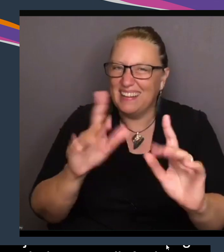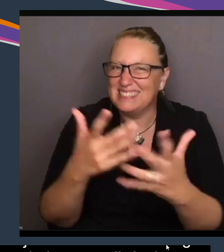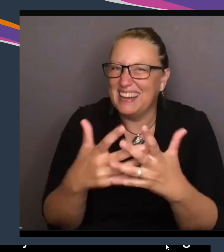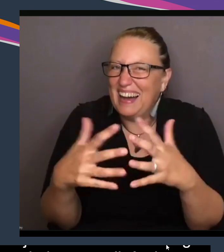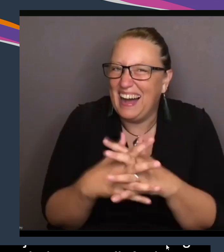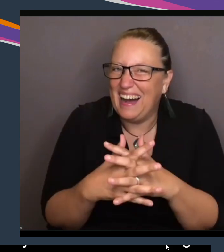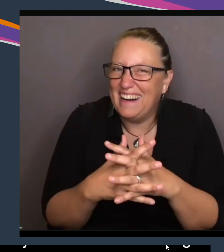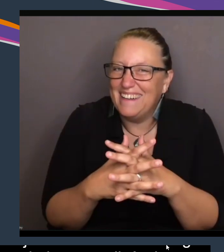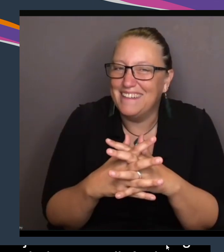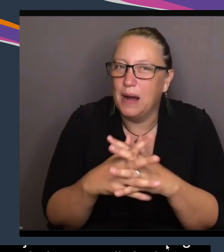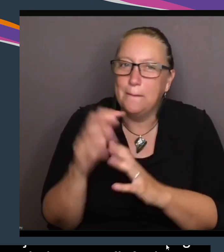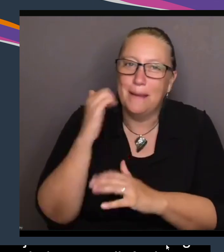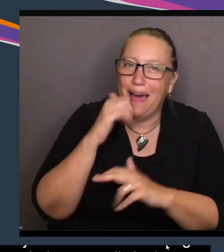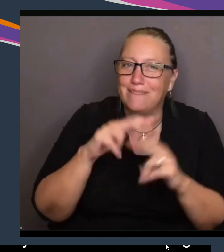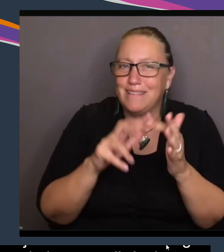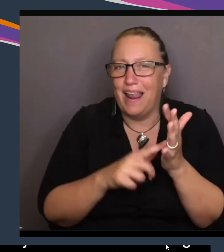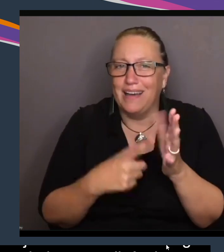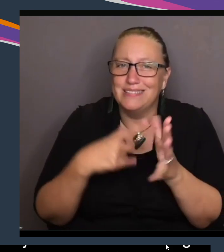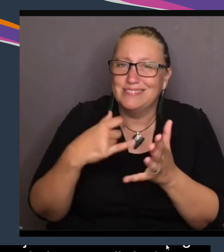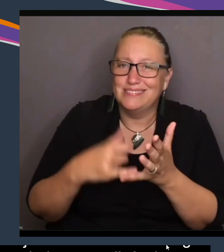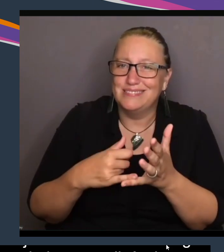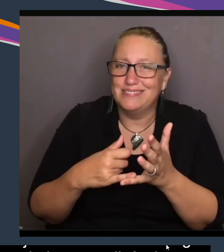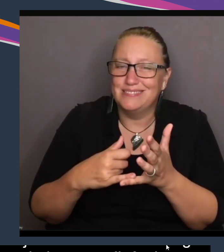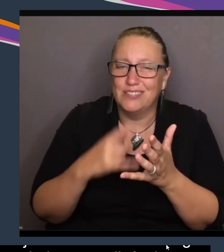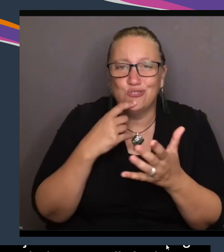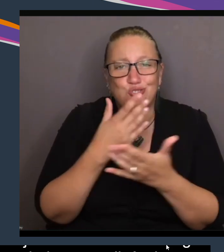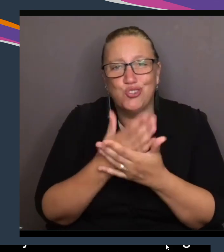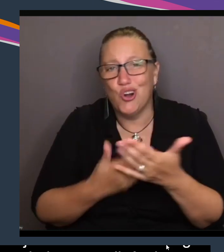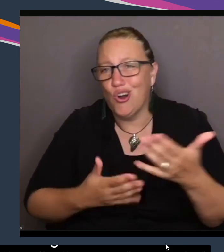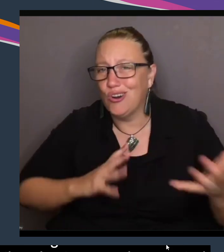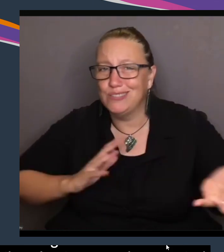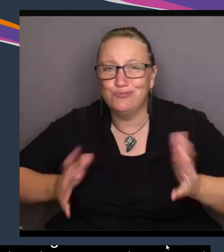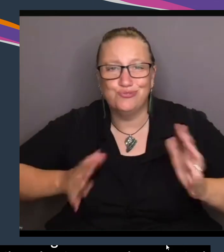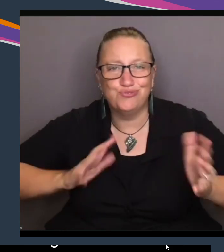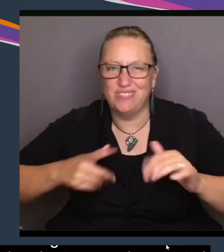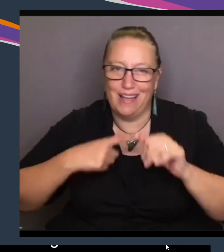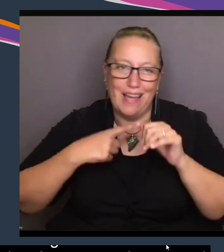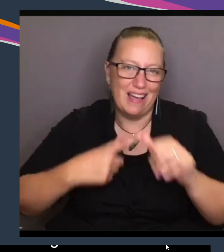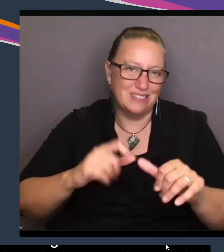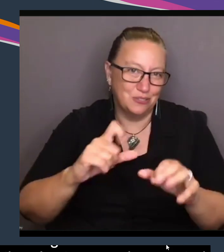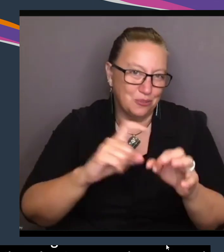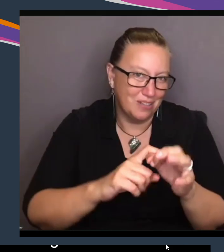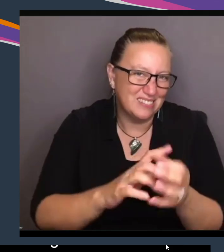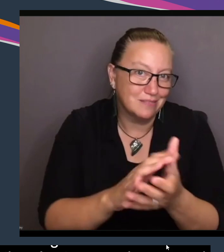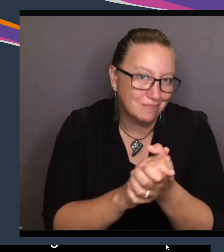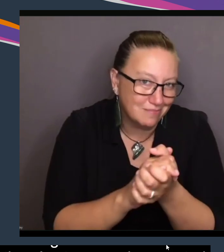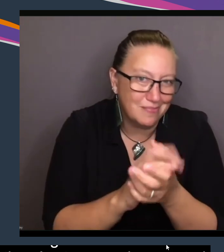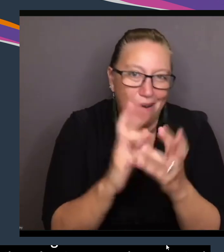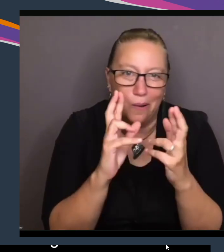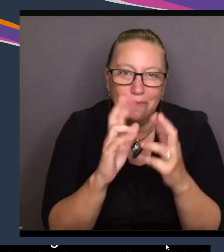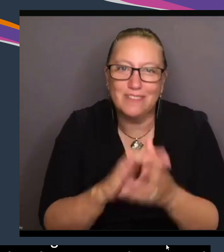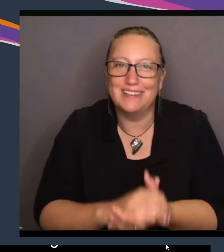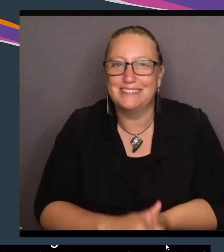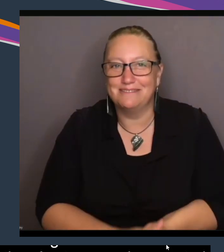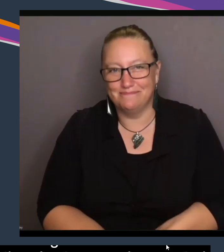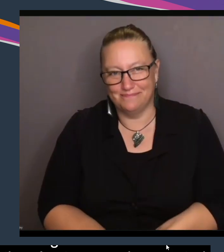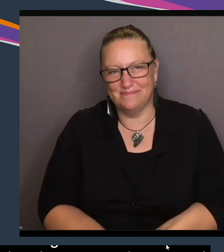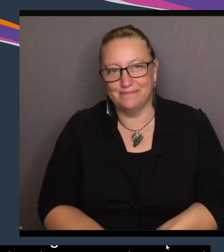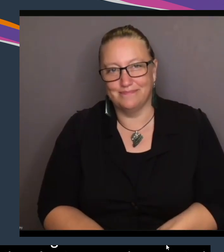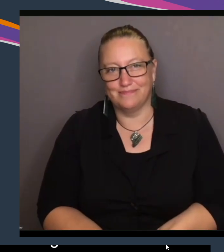people, blackfellas, storytelling answers your question, I hope.